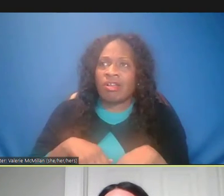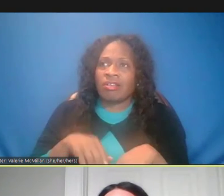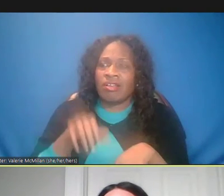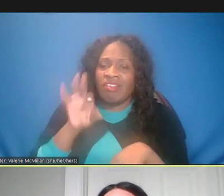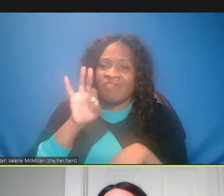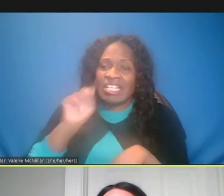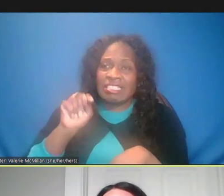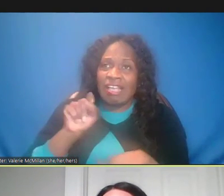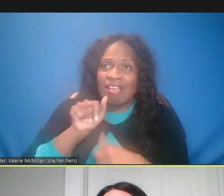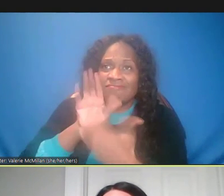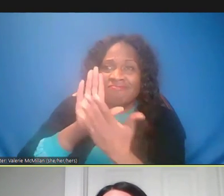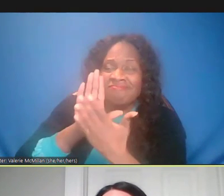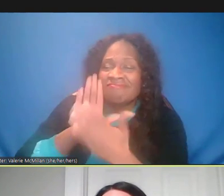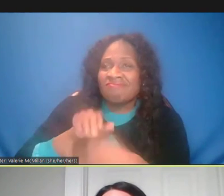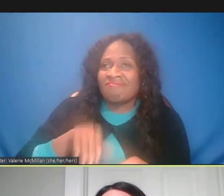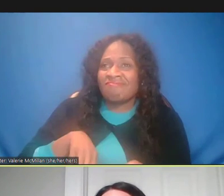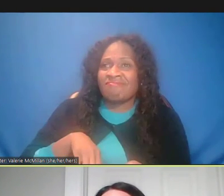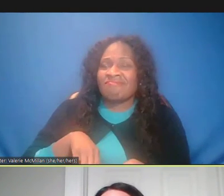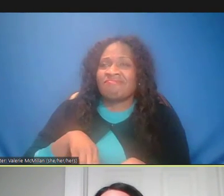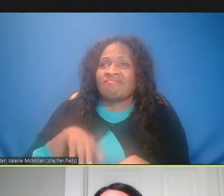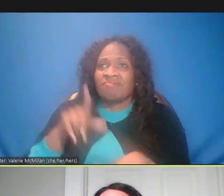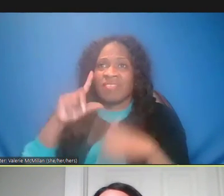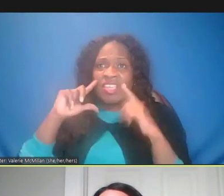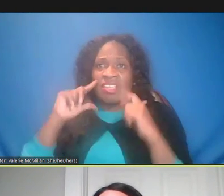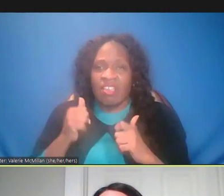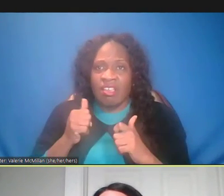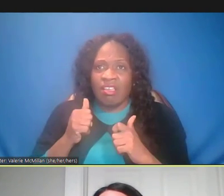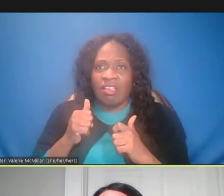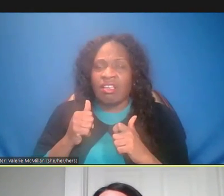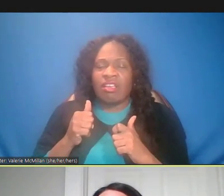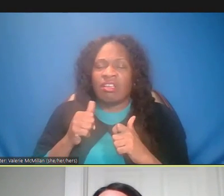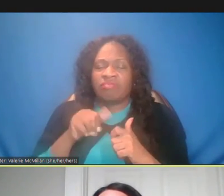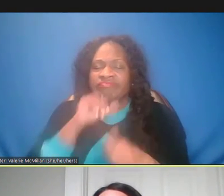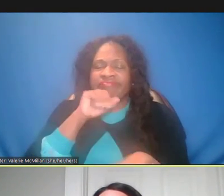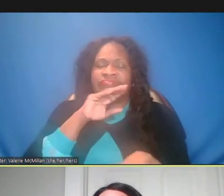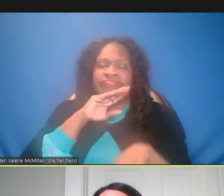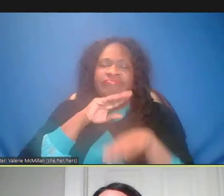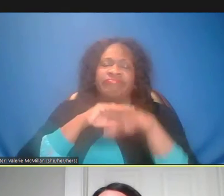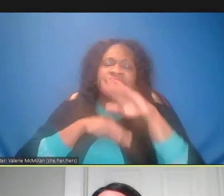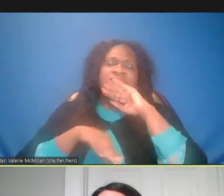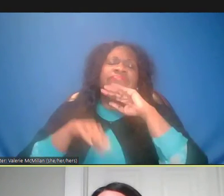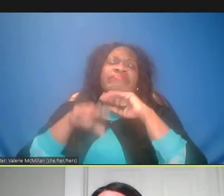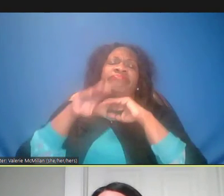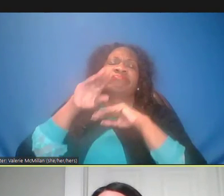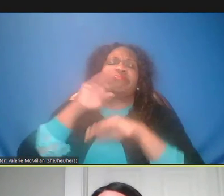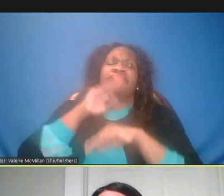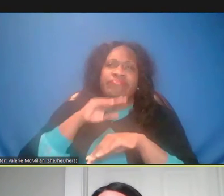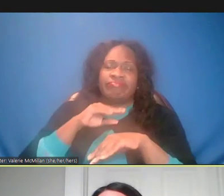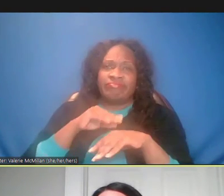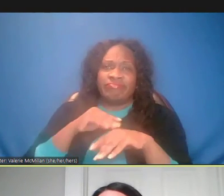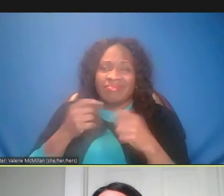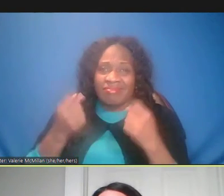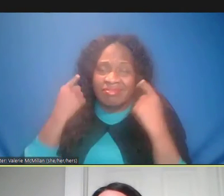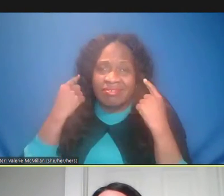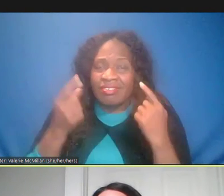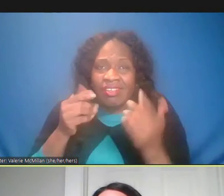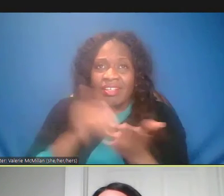with family members that may have hearing loss. It's difficult to have a conversation when one person can't understand.